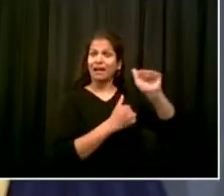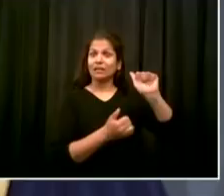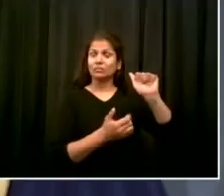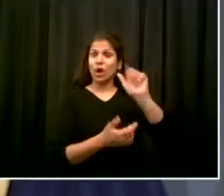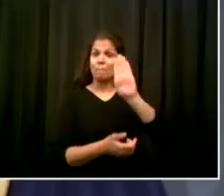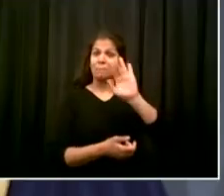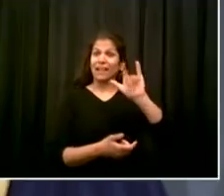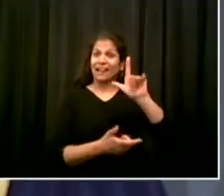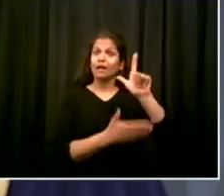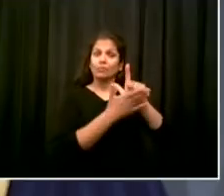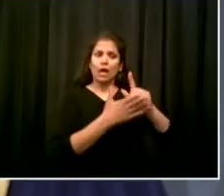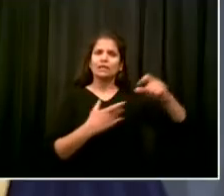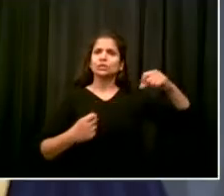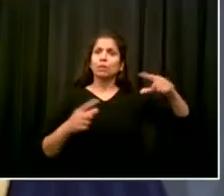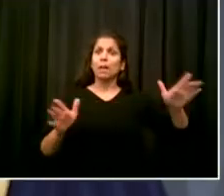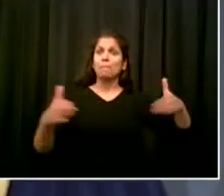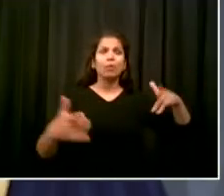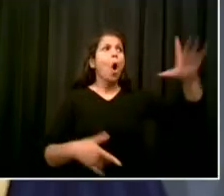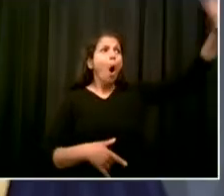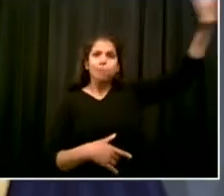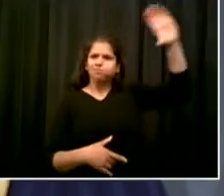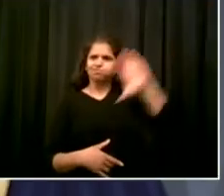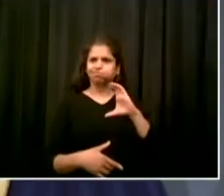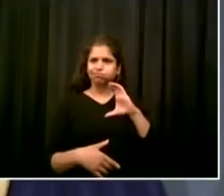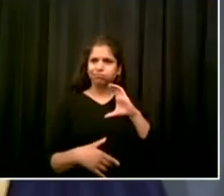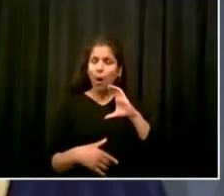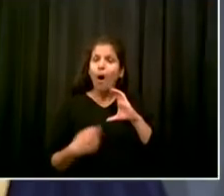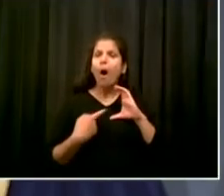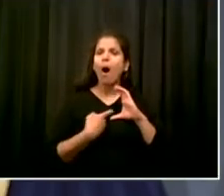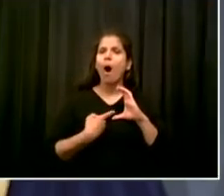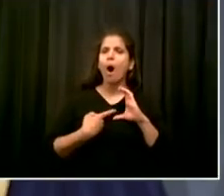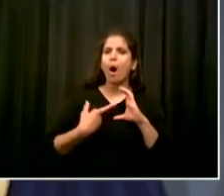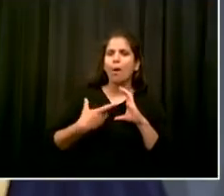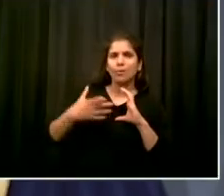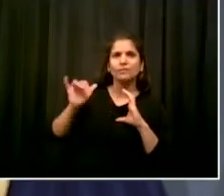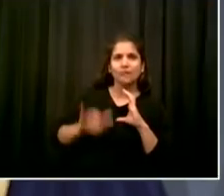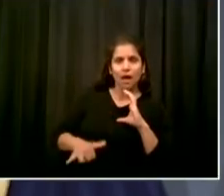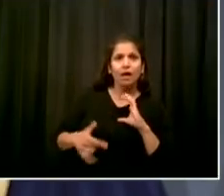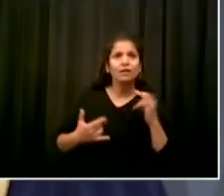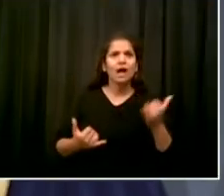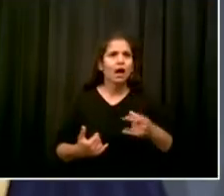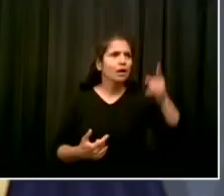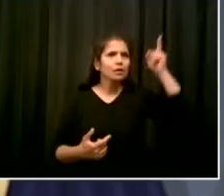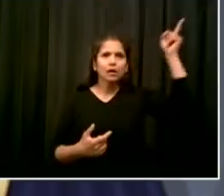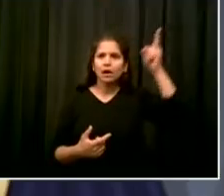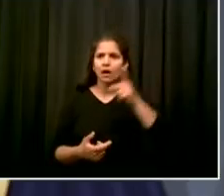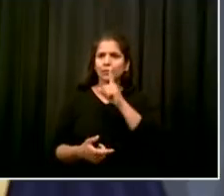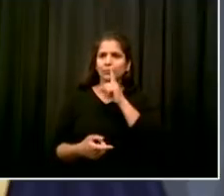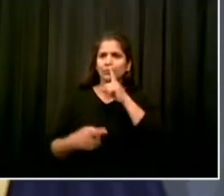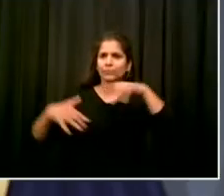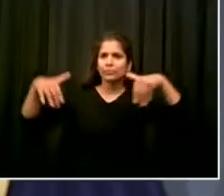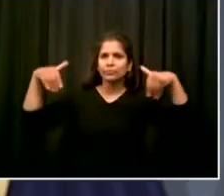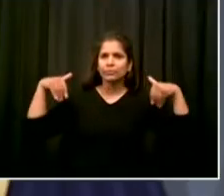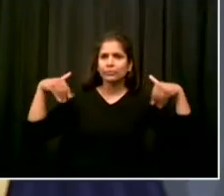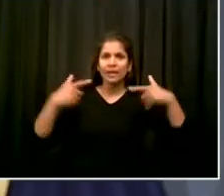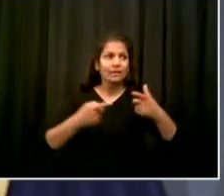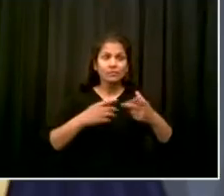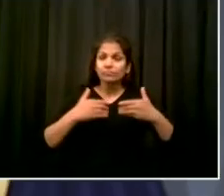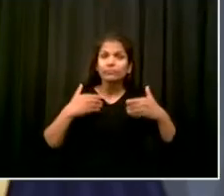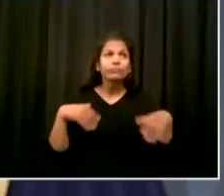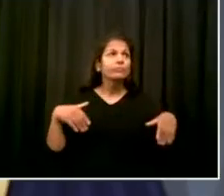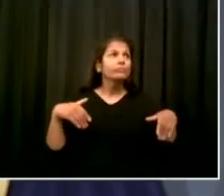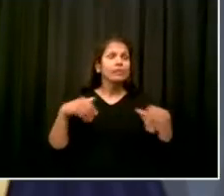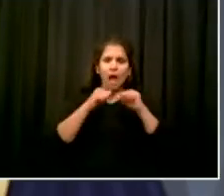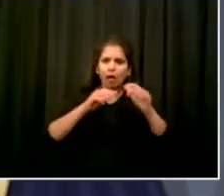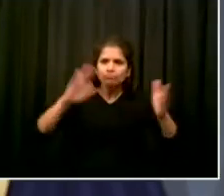to give time to all renters who cannot pay. So if they can't pay now, they can be on some